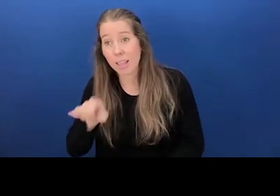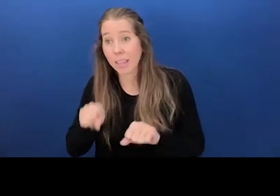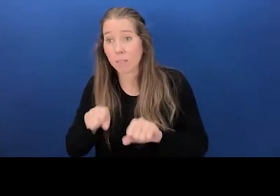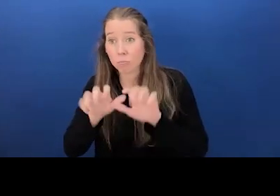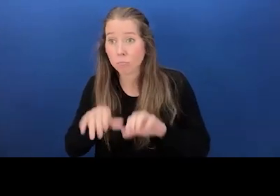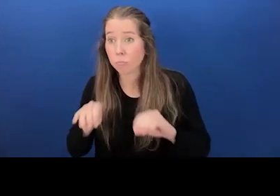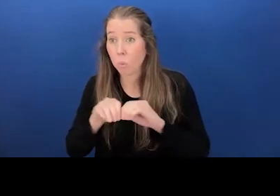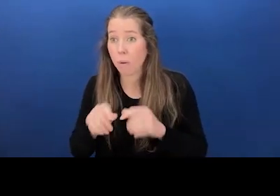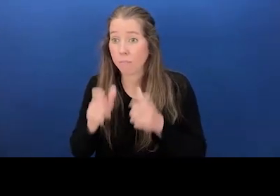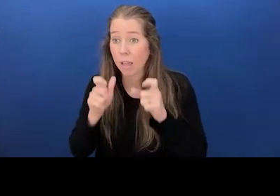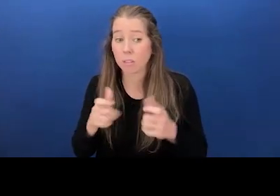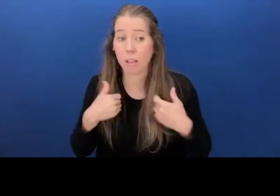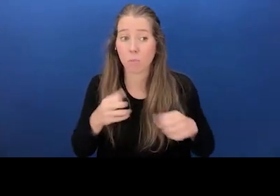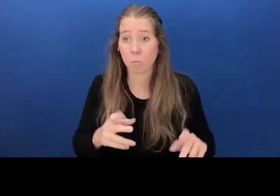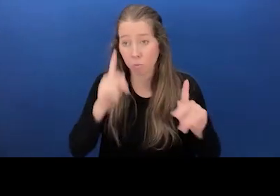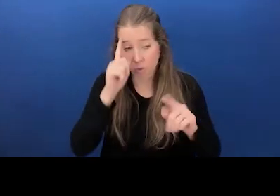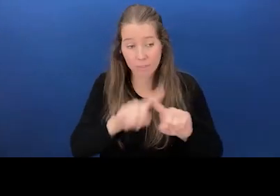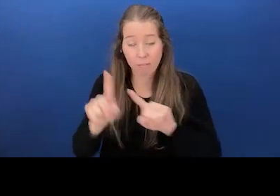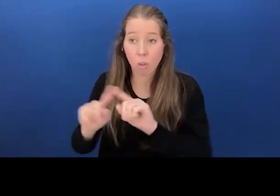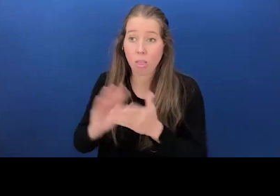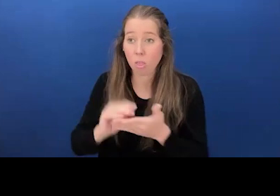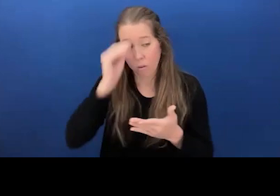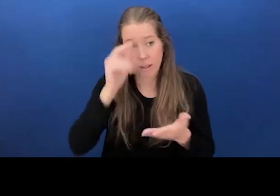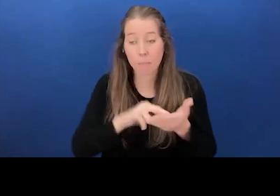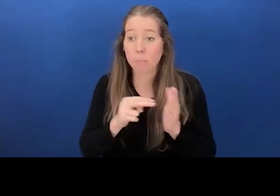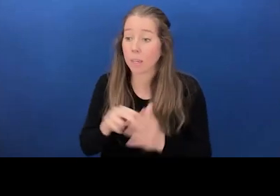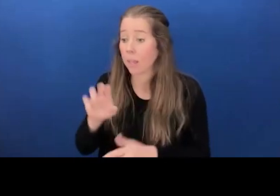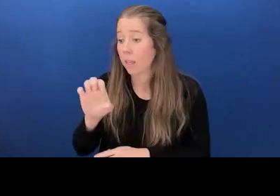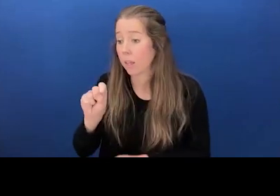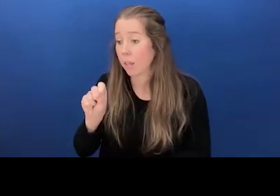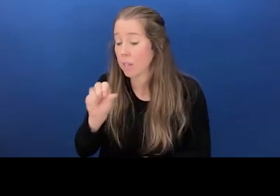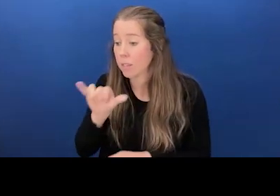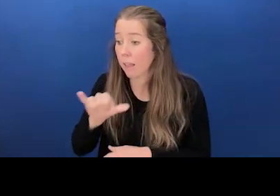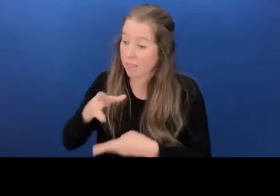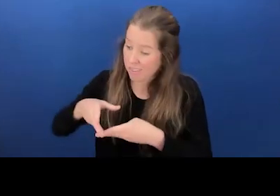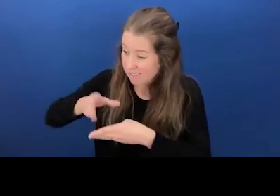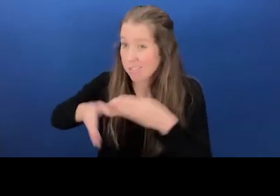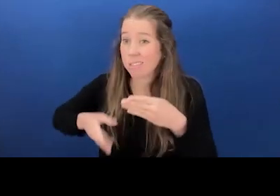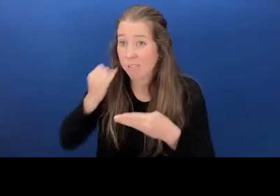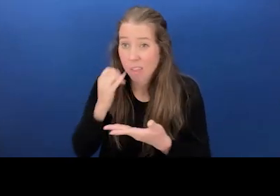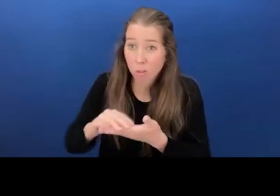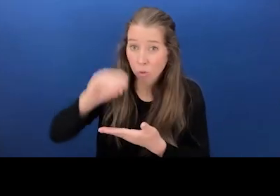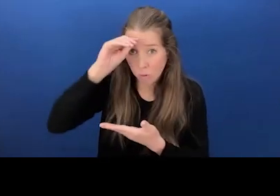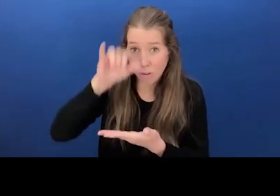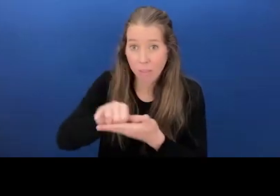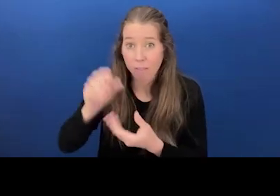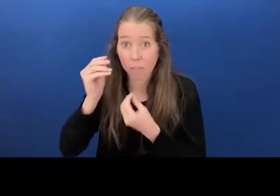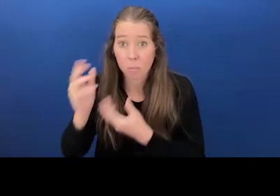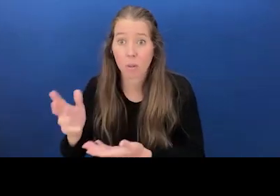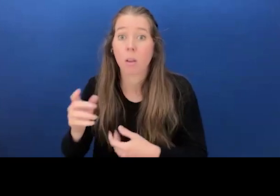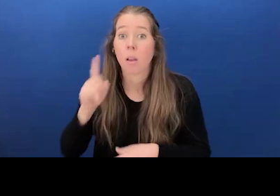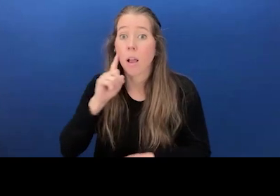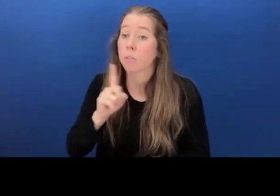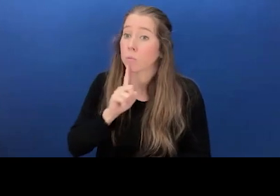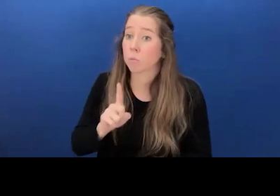can allow opportunities for differentiated learning, meaning we don't just leave the essay as like the end all be all of whether or not they learned the knowledge. They got that done in a